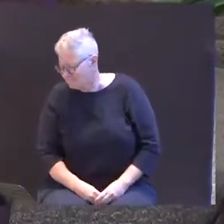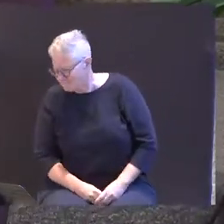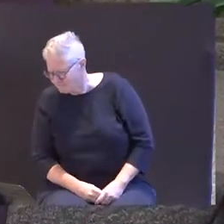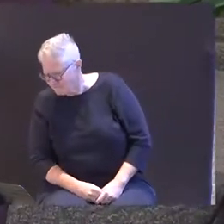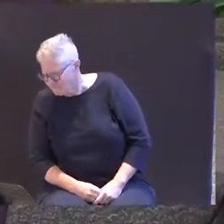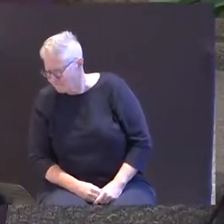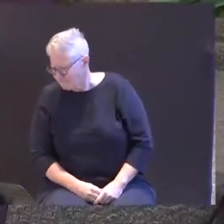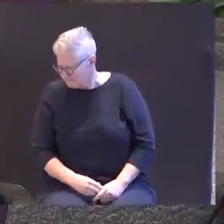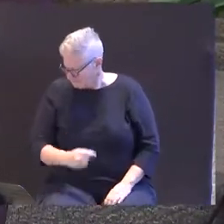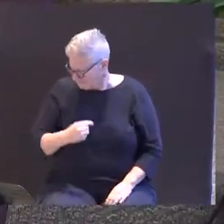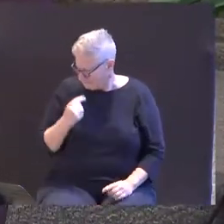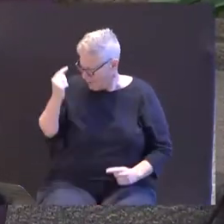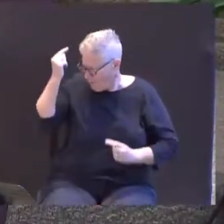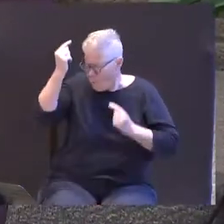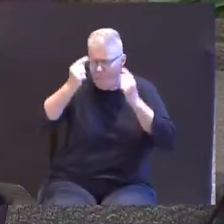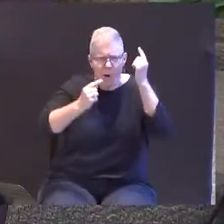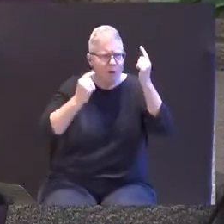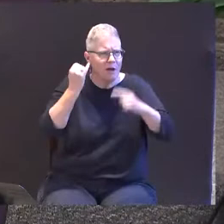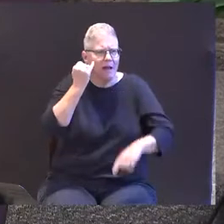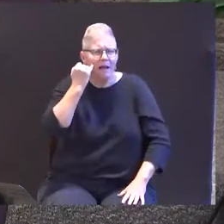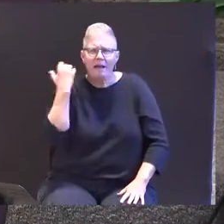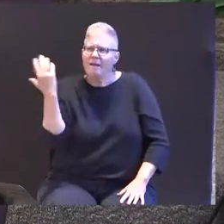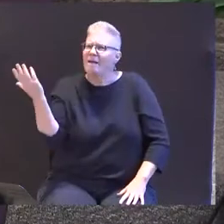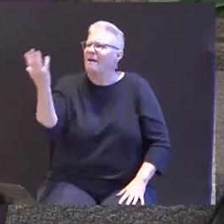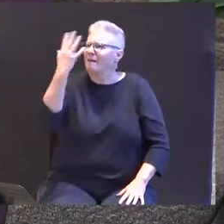I keep on wondering if I sleep too